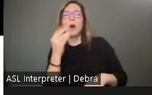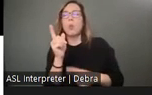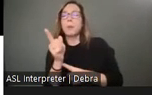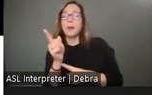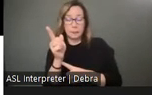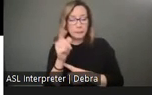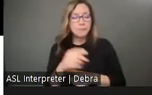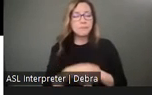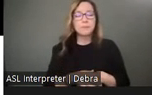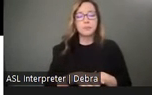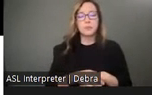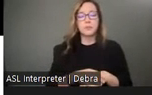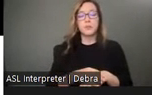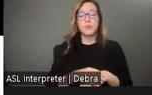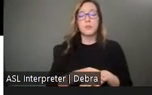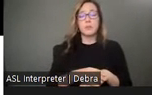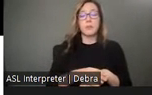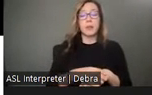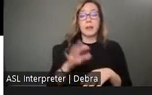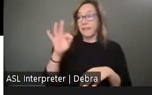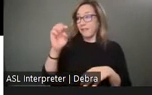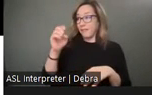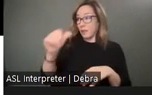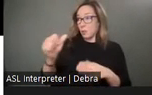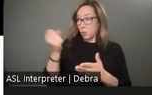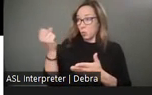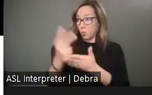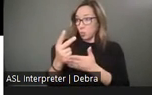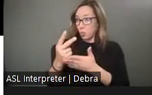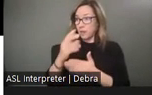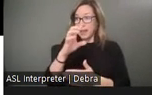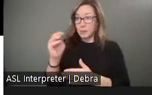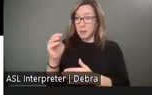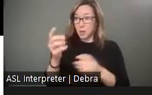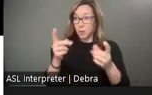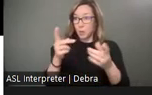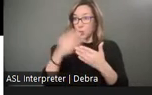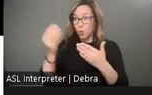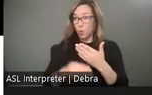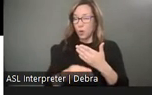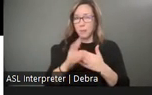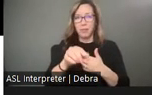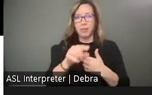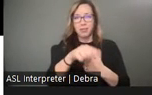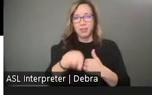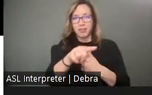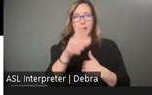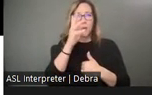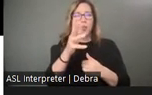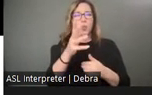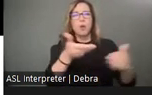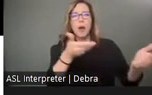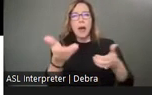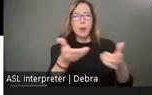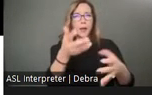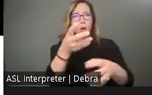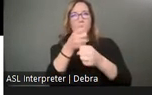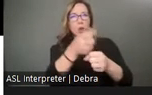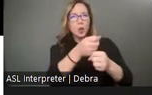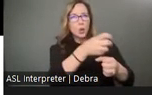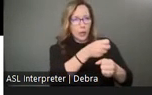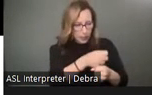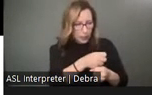once and if FEMA approves a disaster case management program, the state, tribe, or territory would commence hiring or procuring, and then